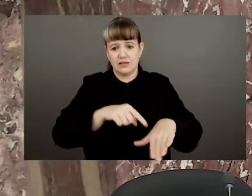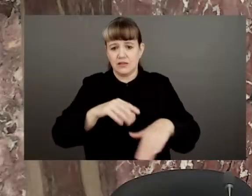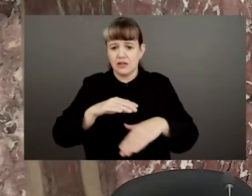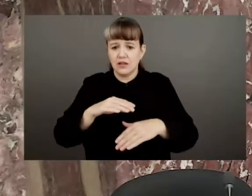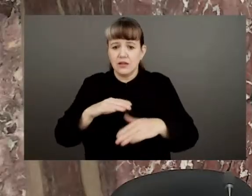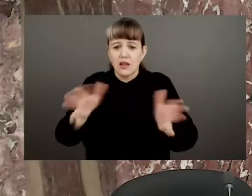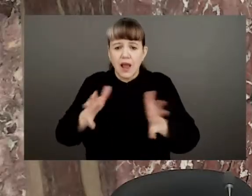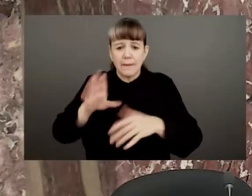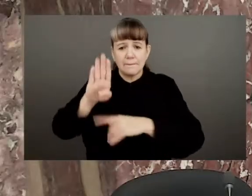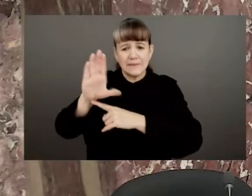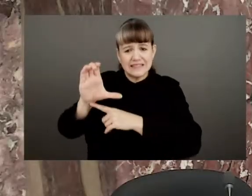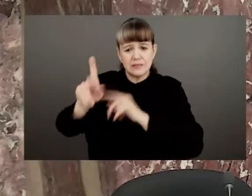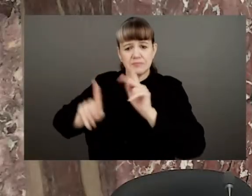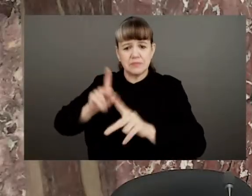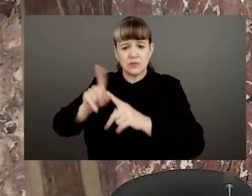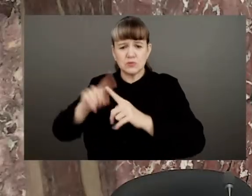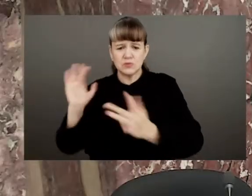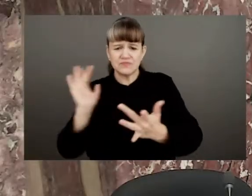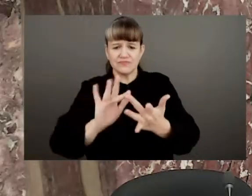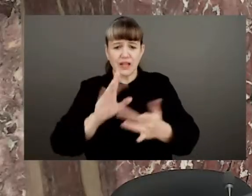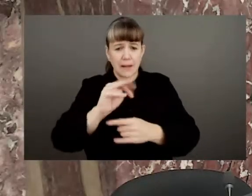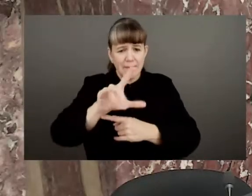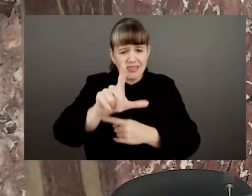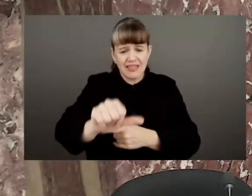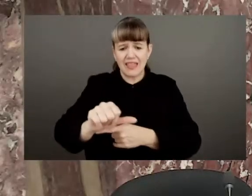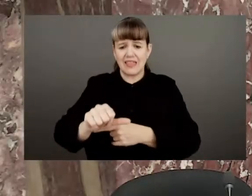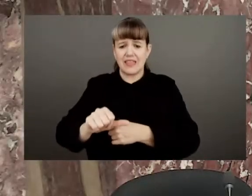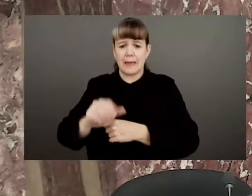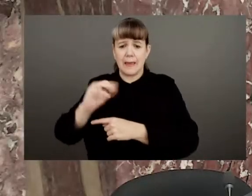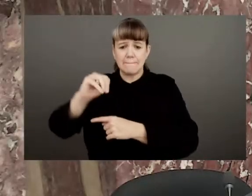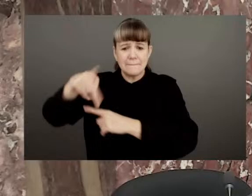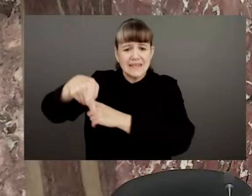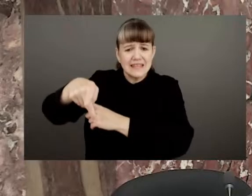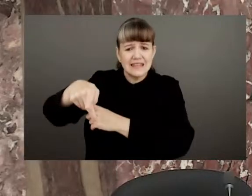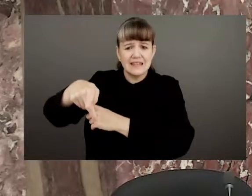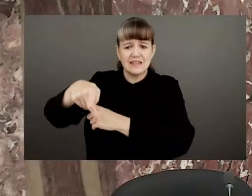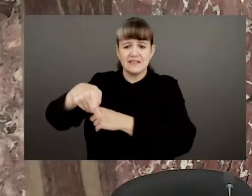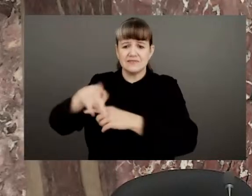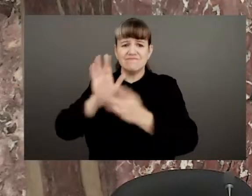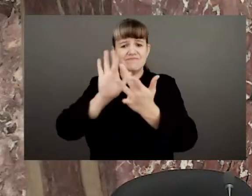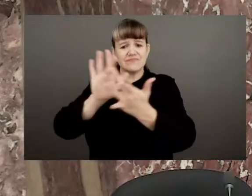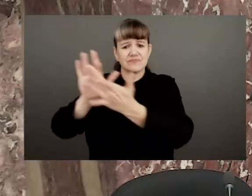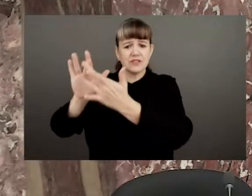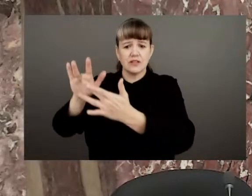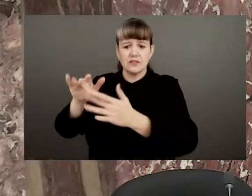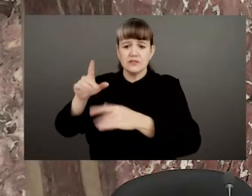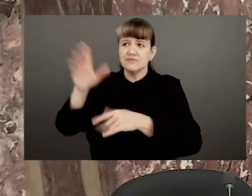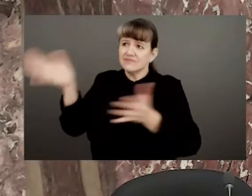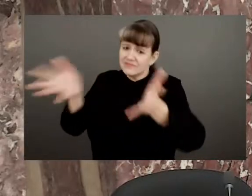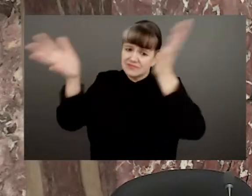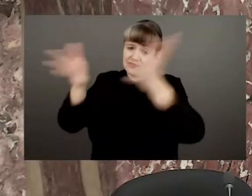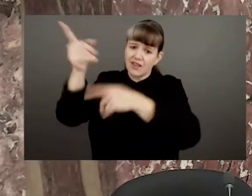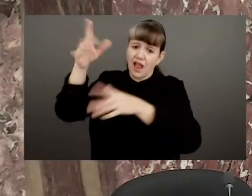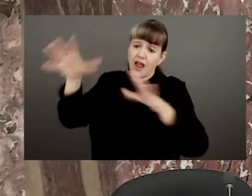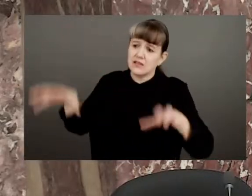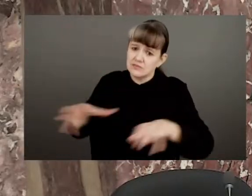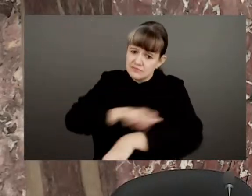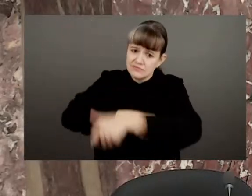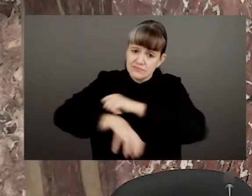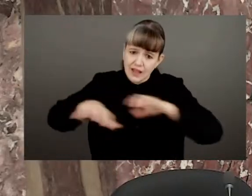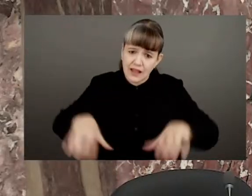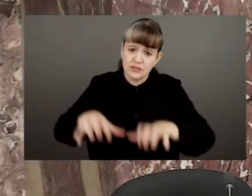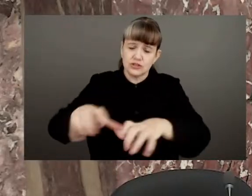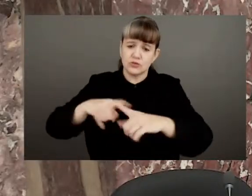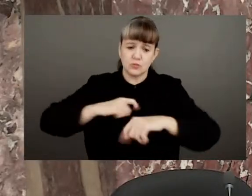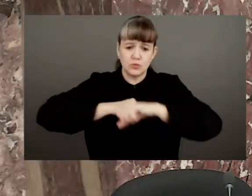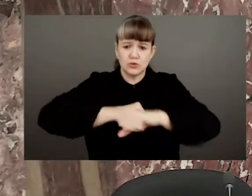concrete action to protect our farmland and support our farmers who keep it alive and feed us. Mr.